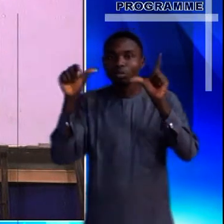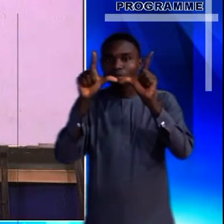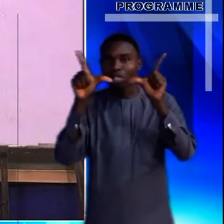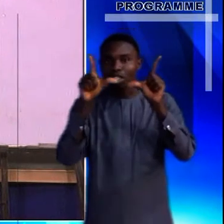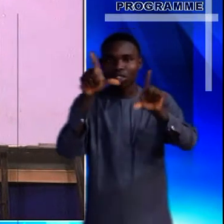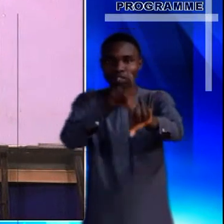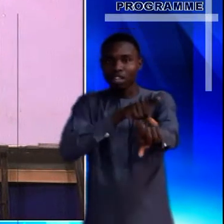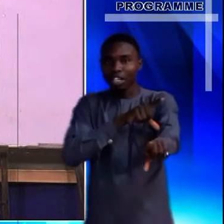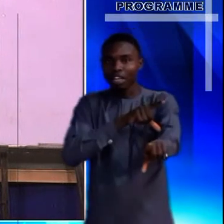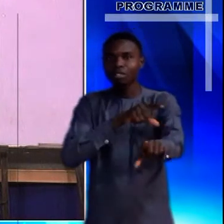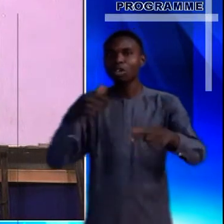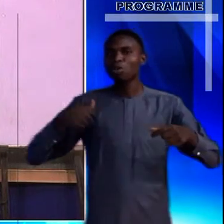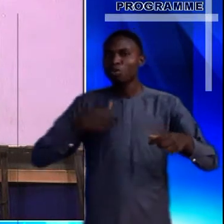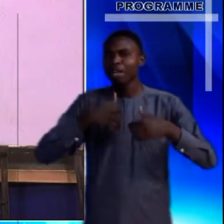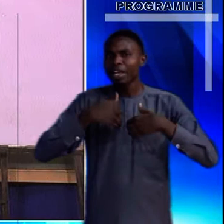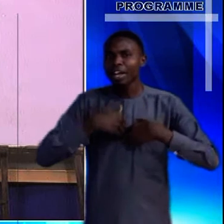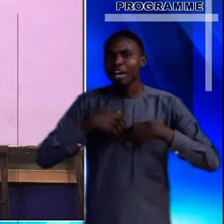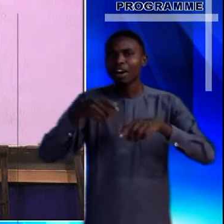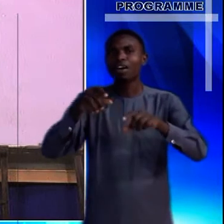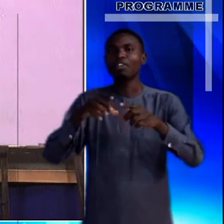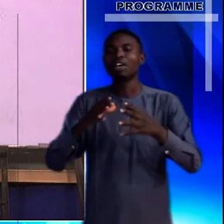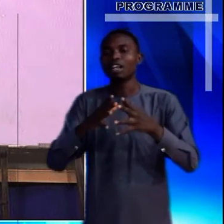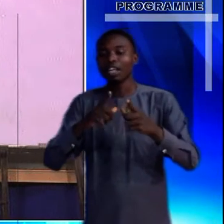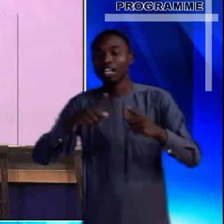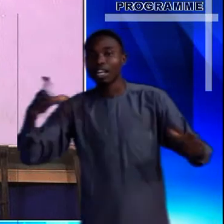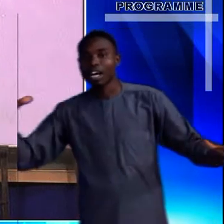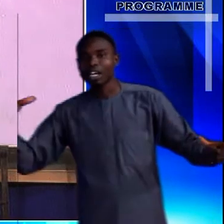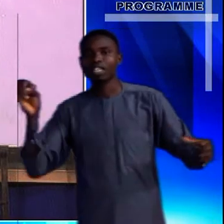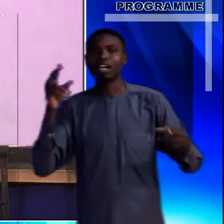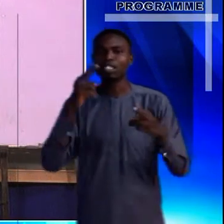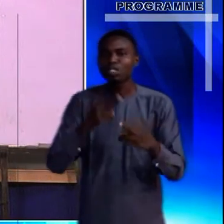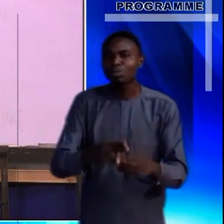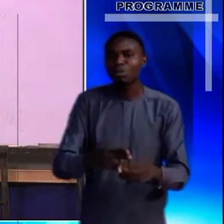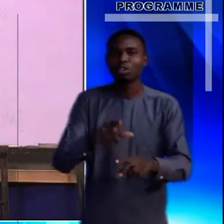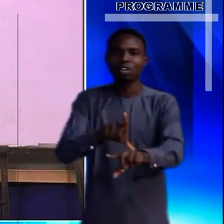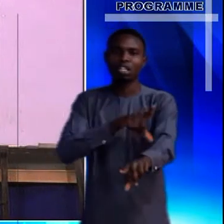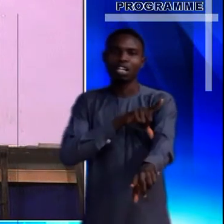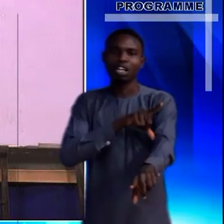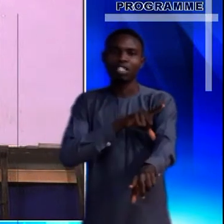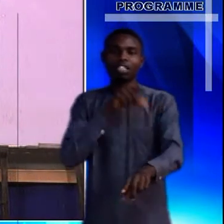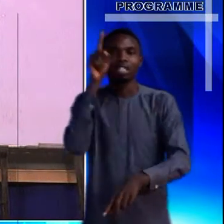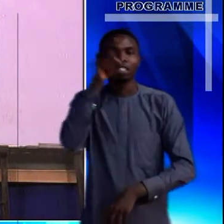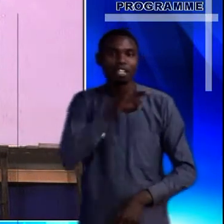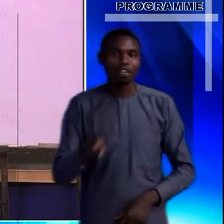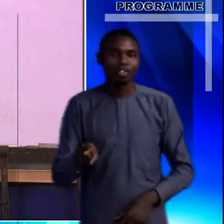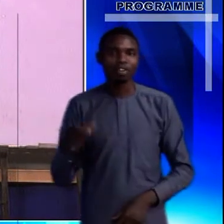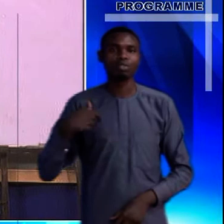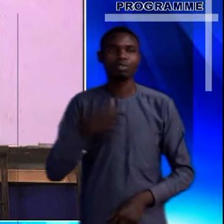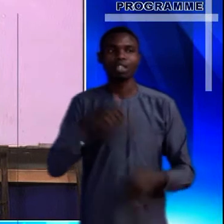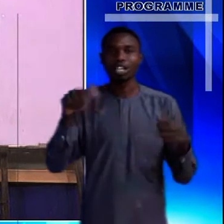very wide length. So we cannot use meter only in measuring